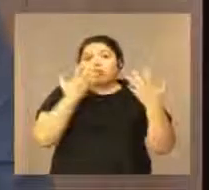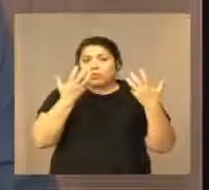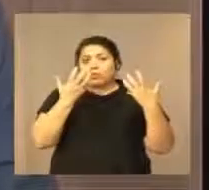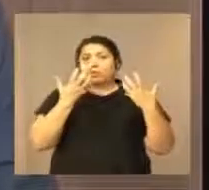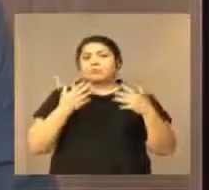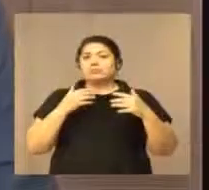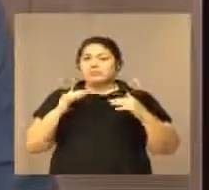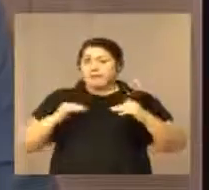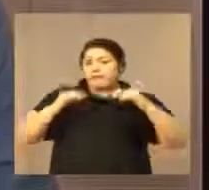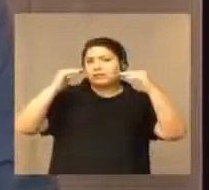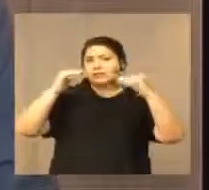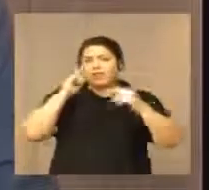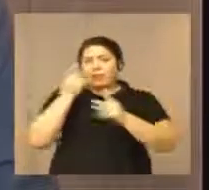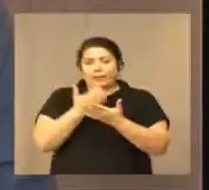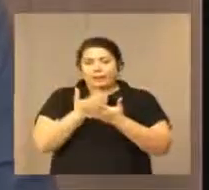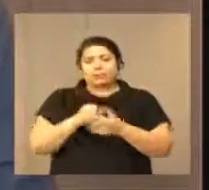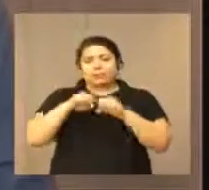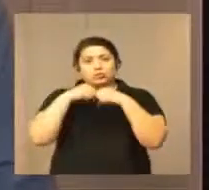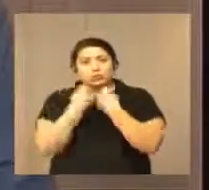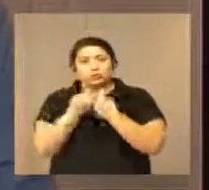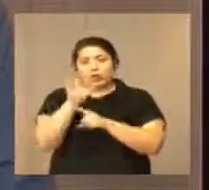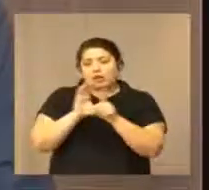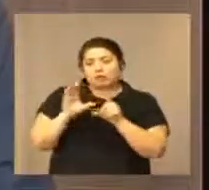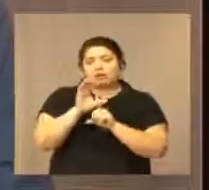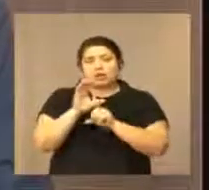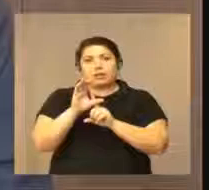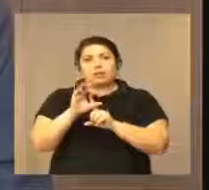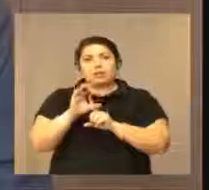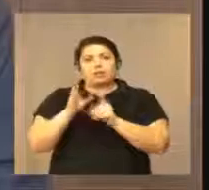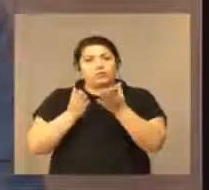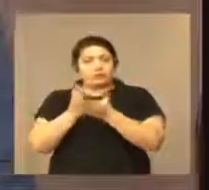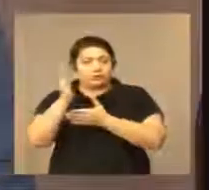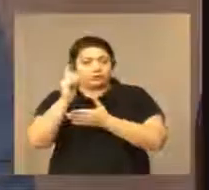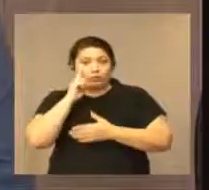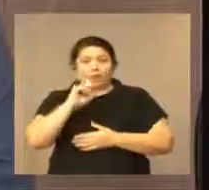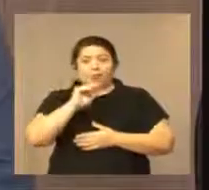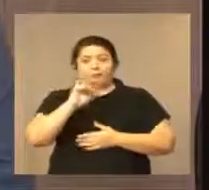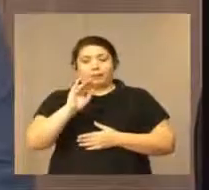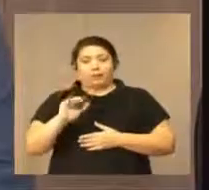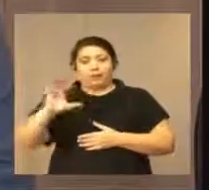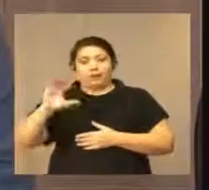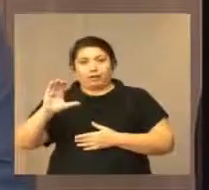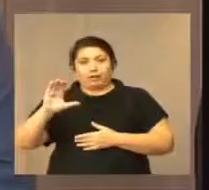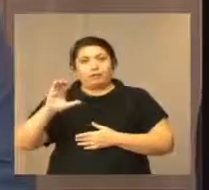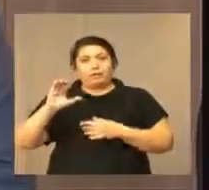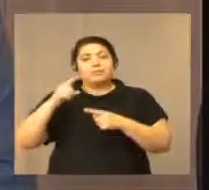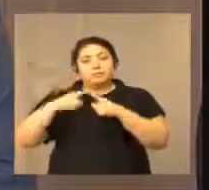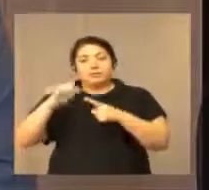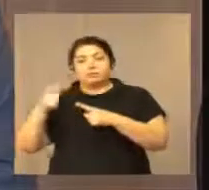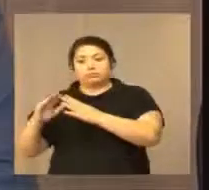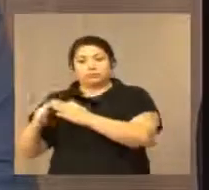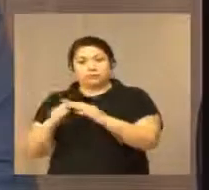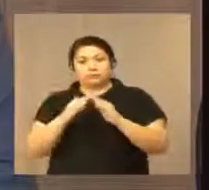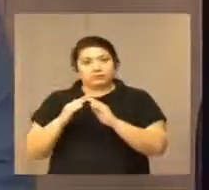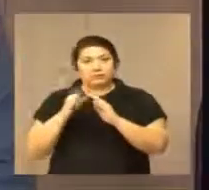and cultural, spiritual, civil, and political rights of Mi'kmaq, Maliseet, Passamaquoddy, and Penobscot